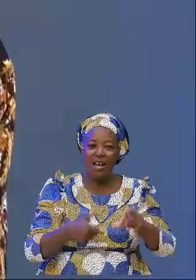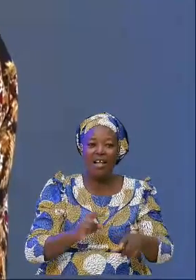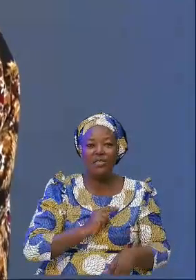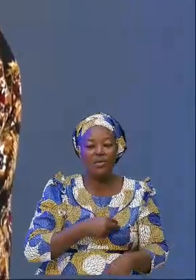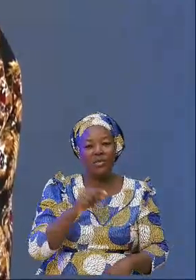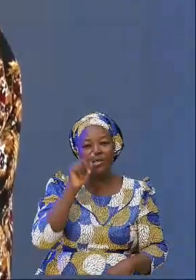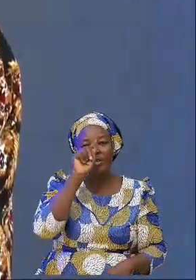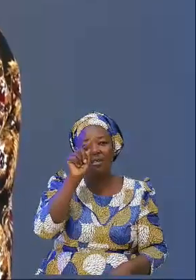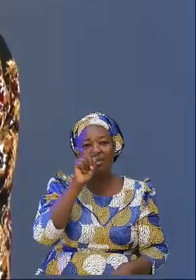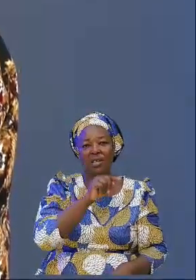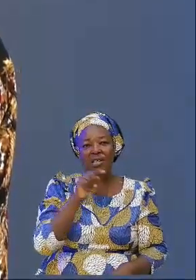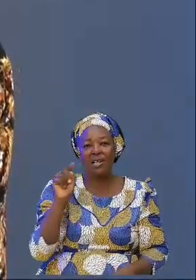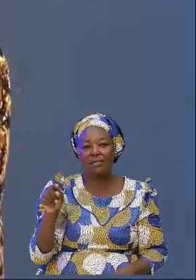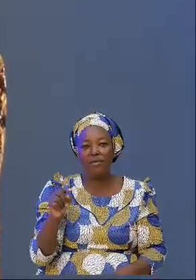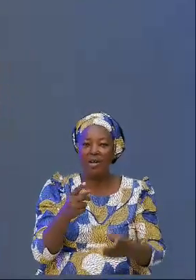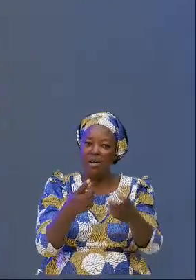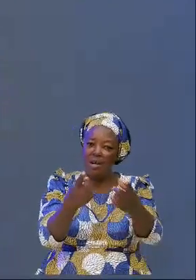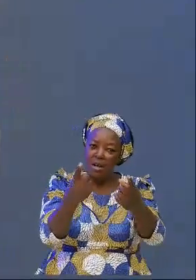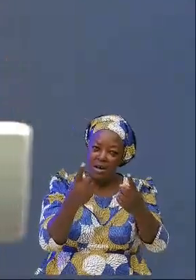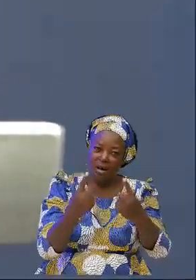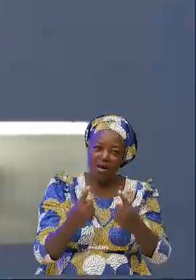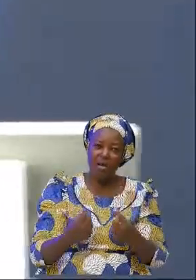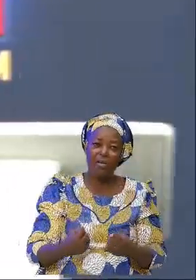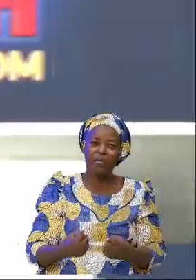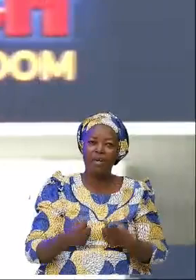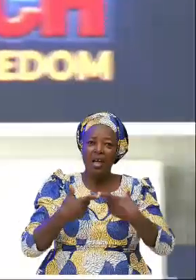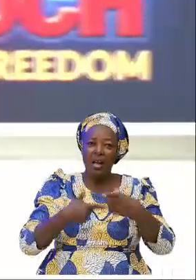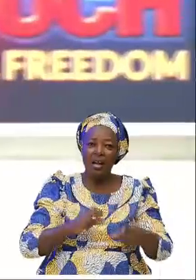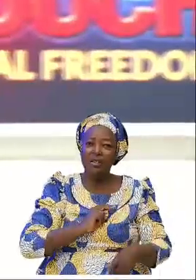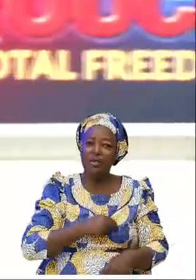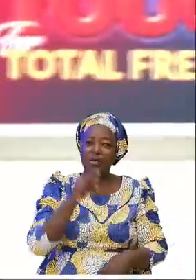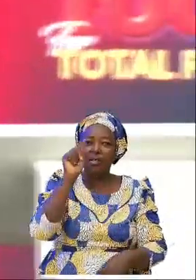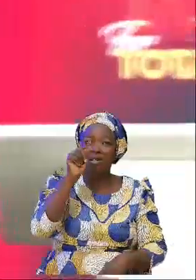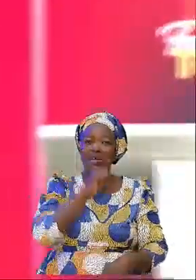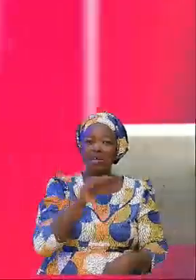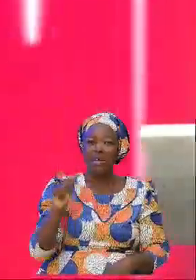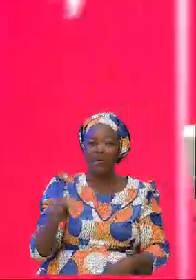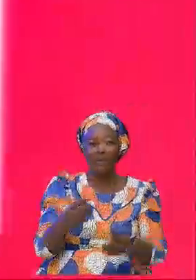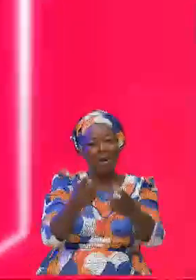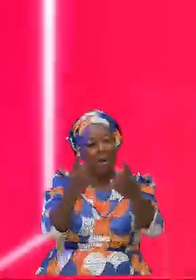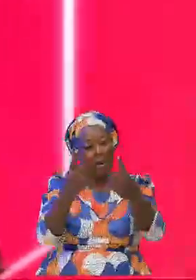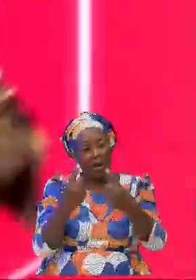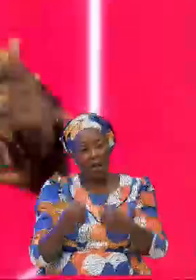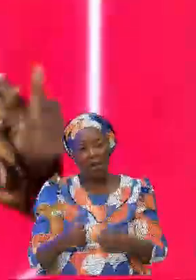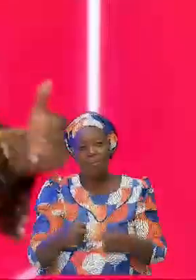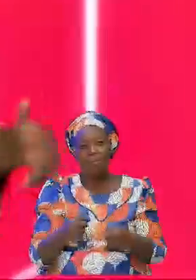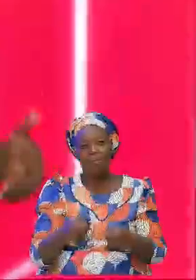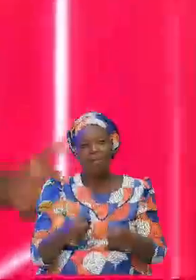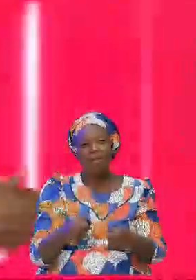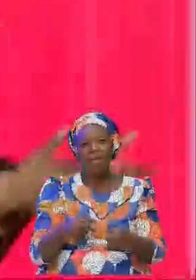verse 16. Let us therefore come. Let